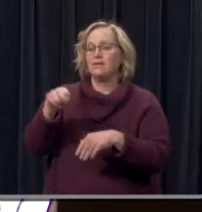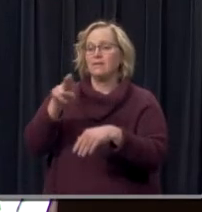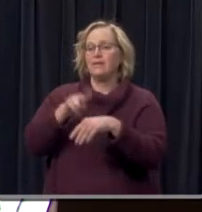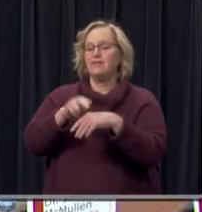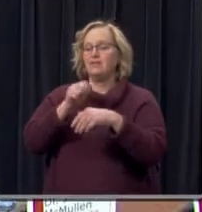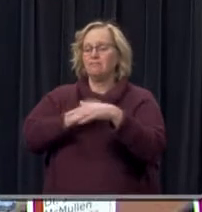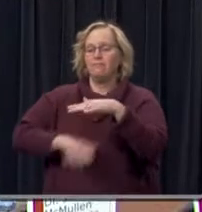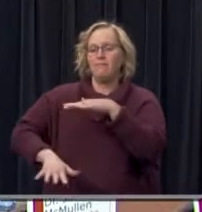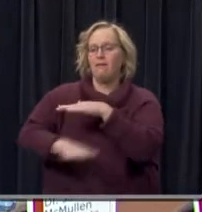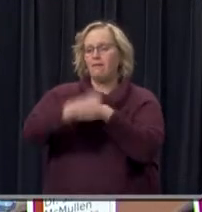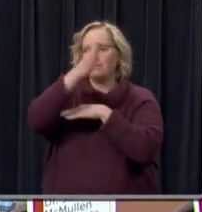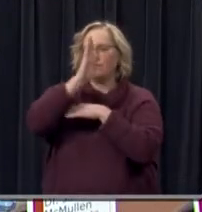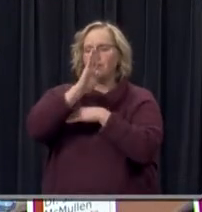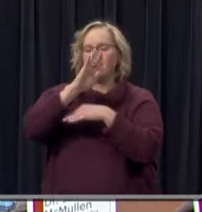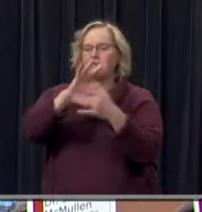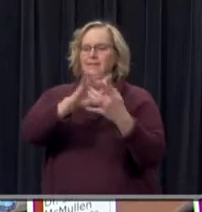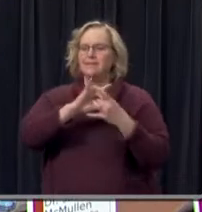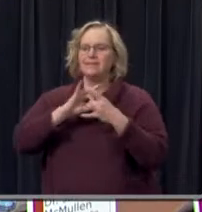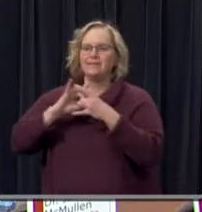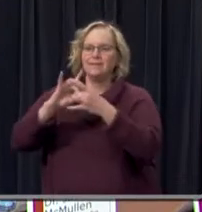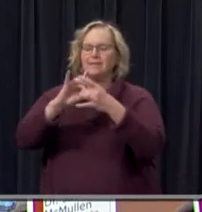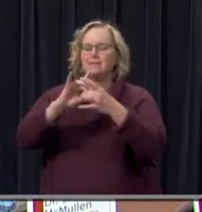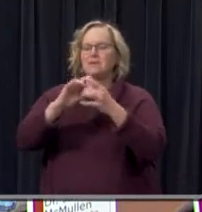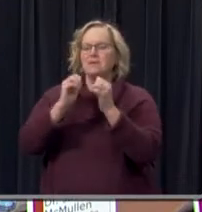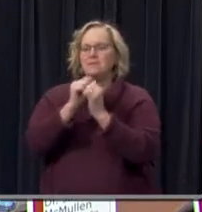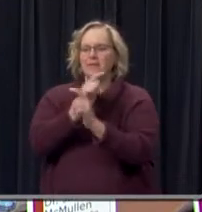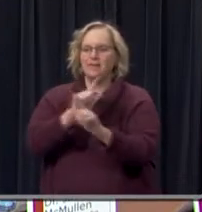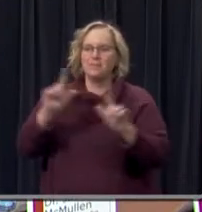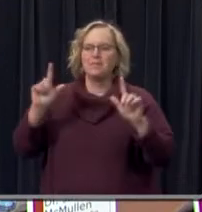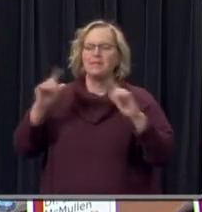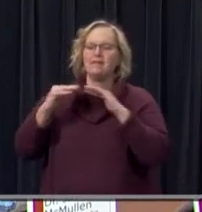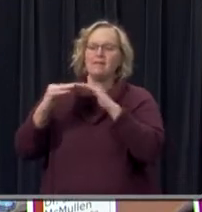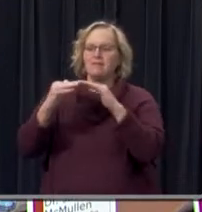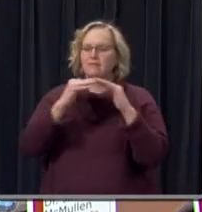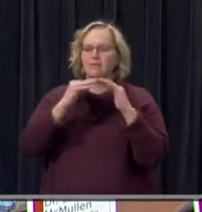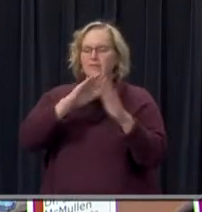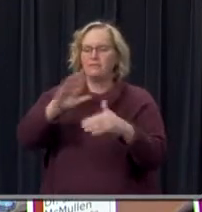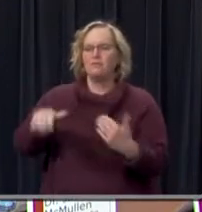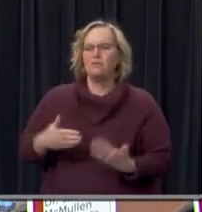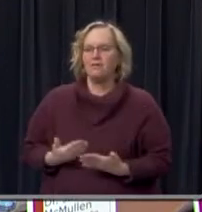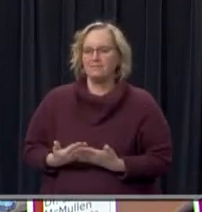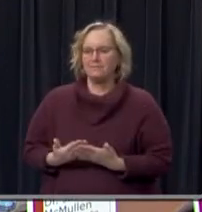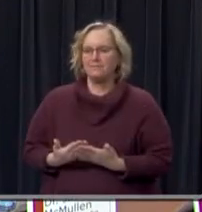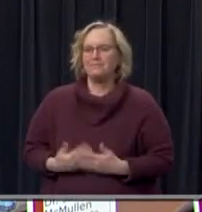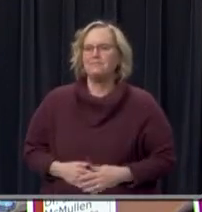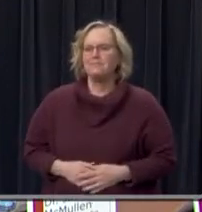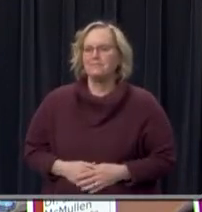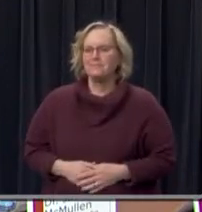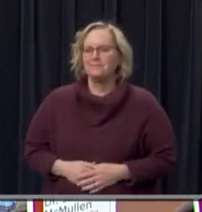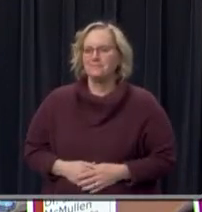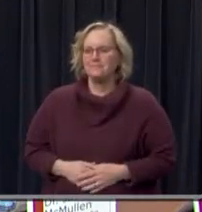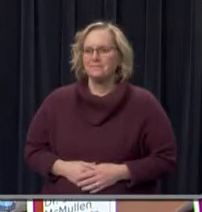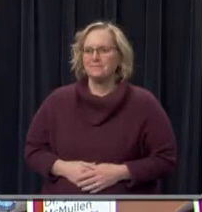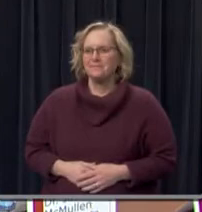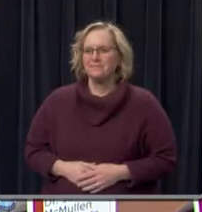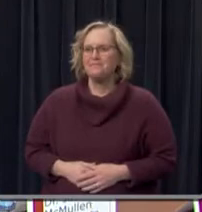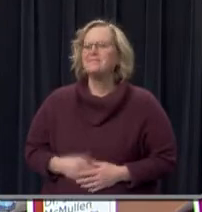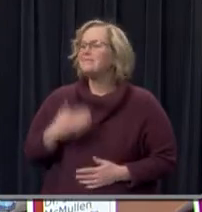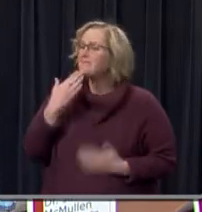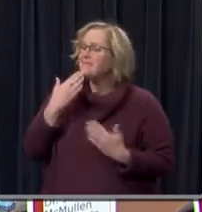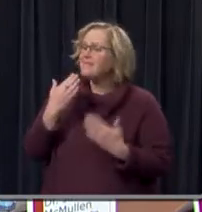one nation, under God, indivisible, with liberty and justice for all. Thank